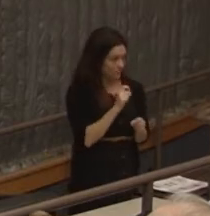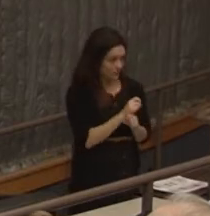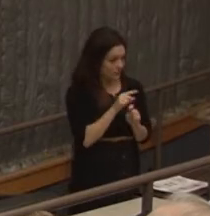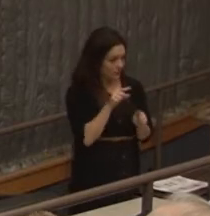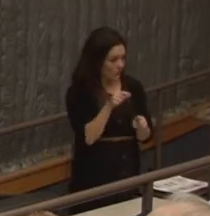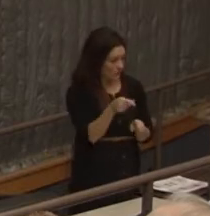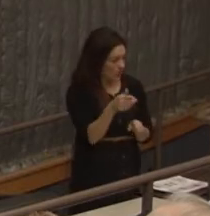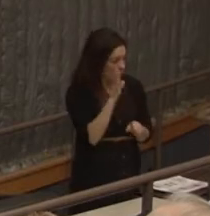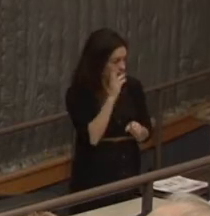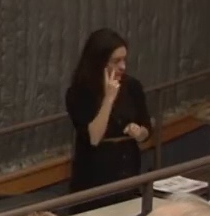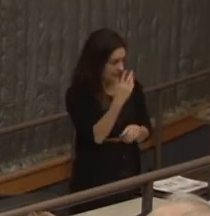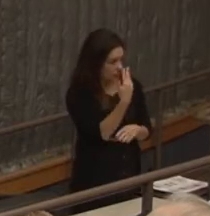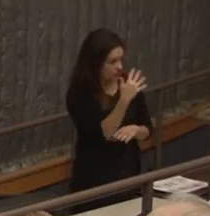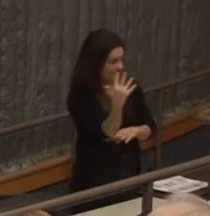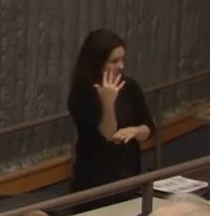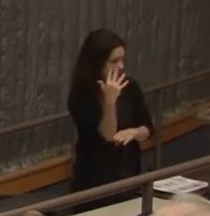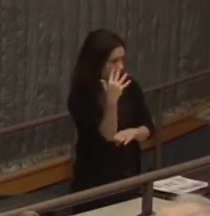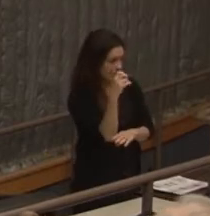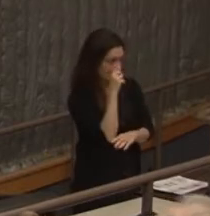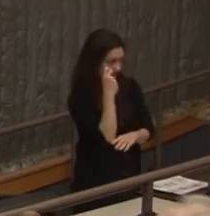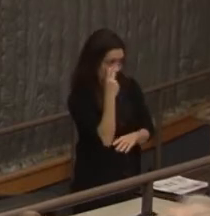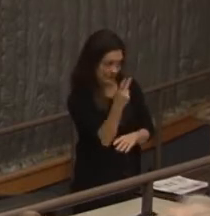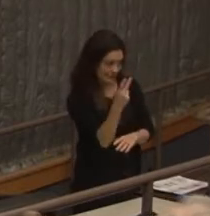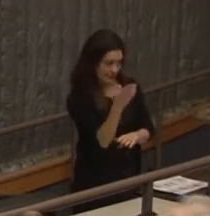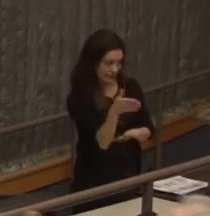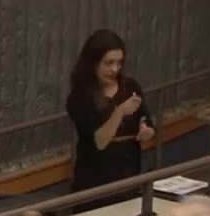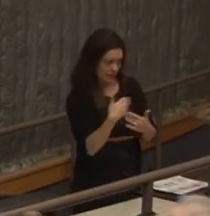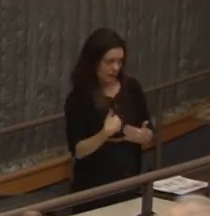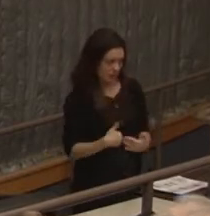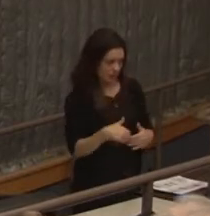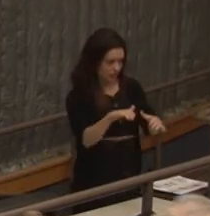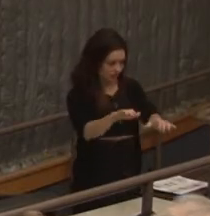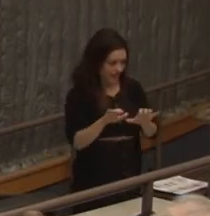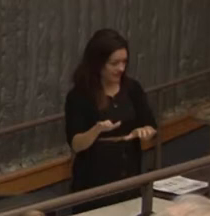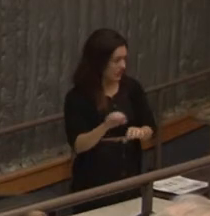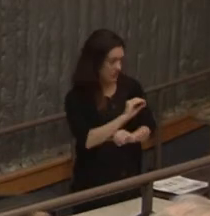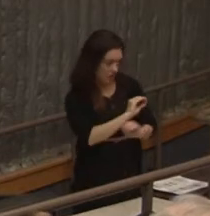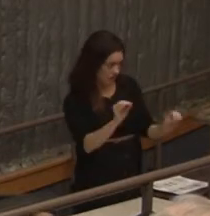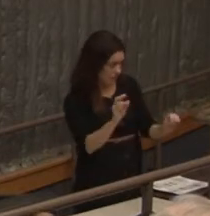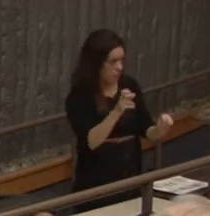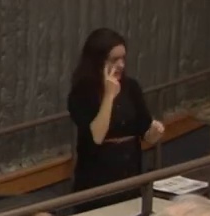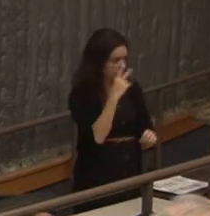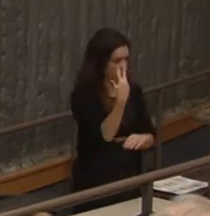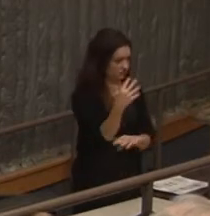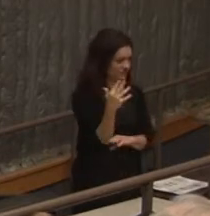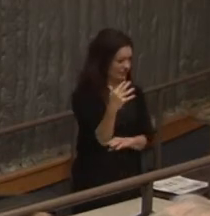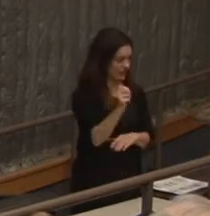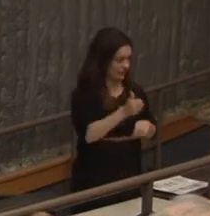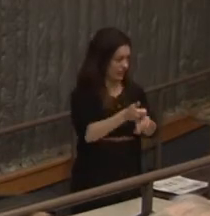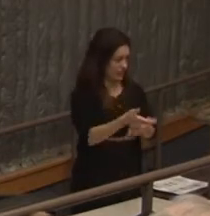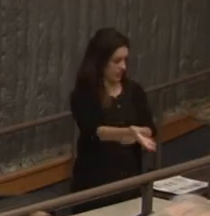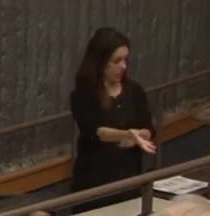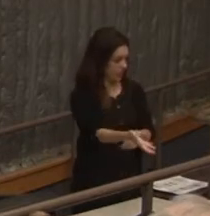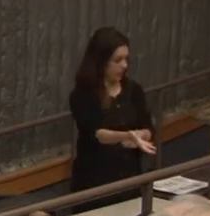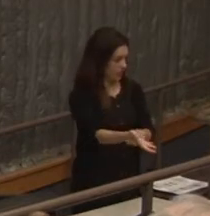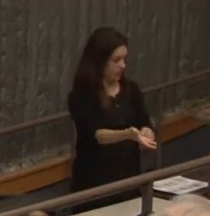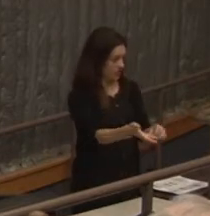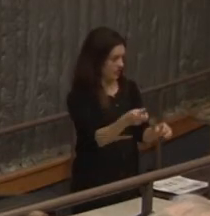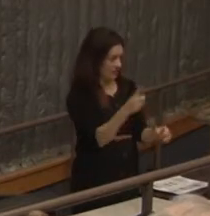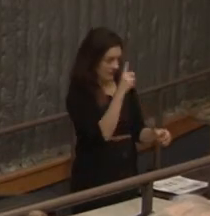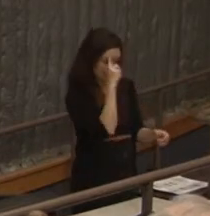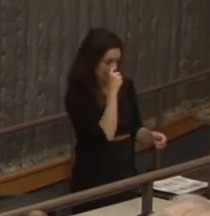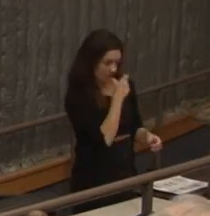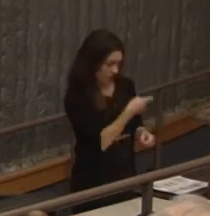again, in the presence of absence, of no people, we haven't yet seen a single human being. And in the 8 paintings I'm showing